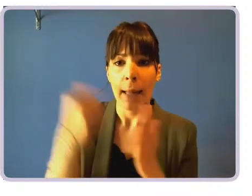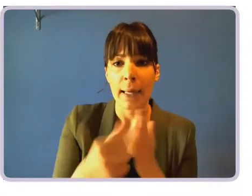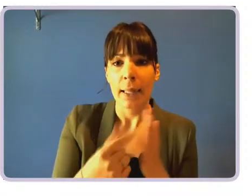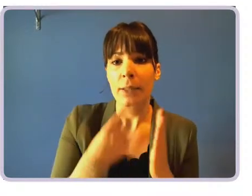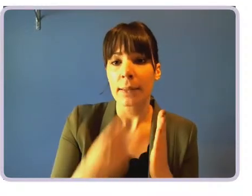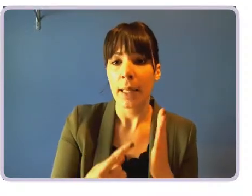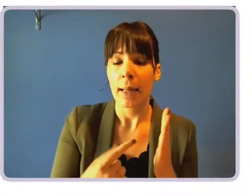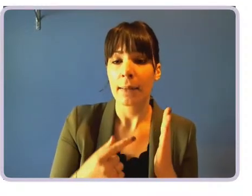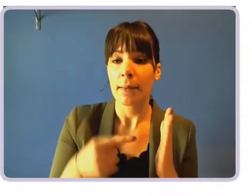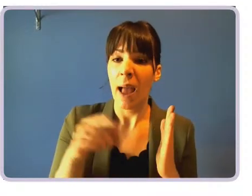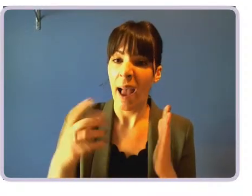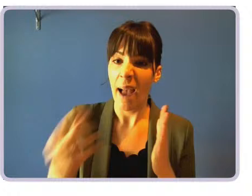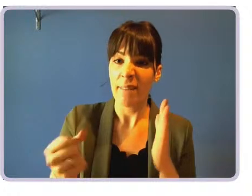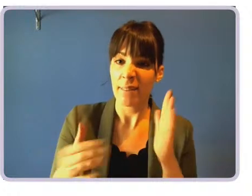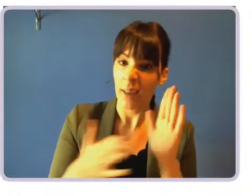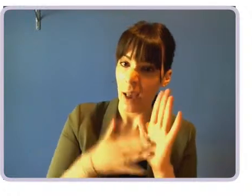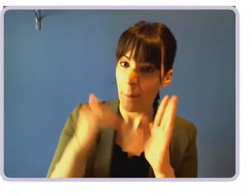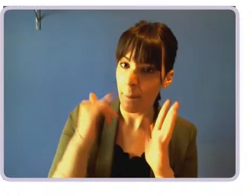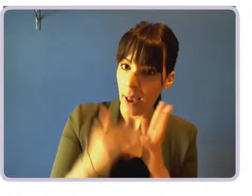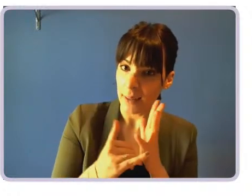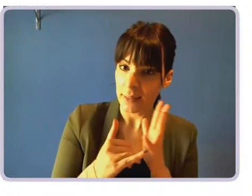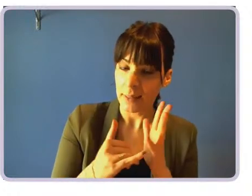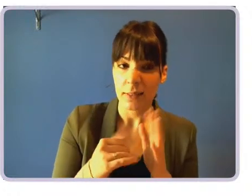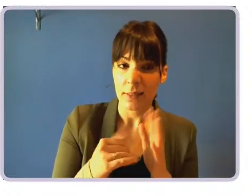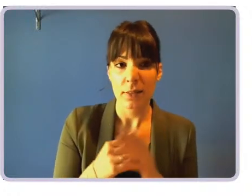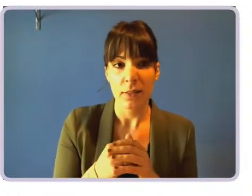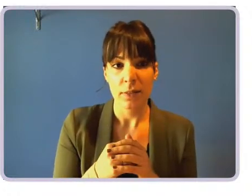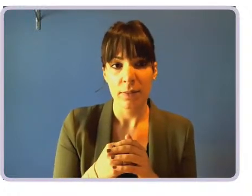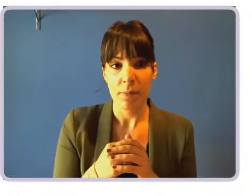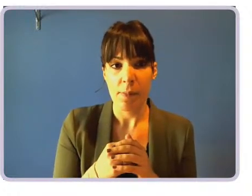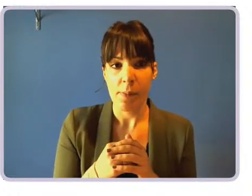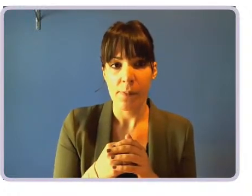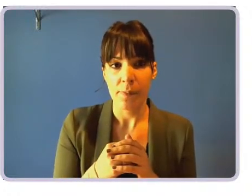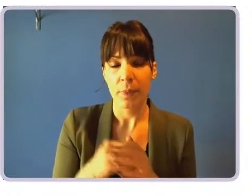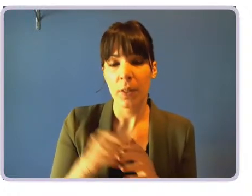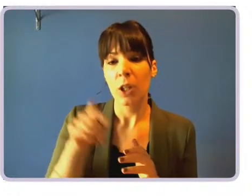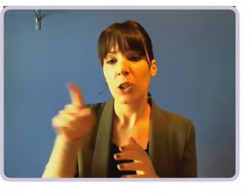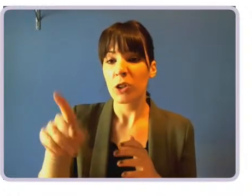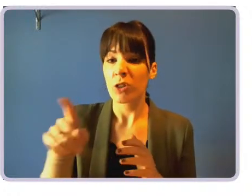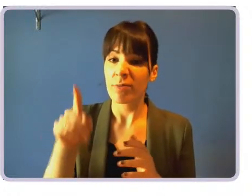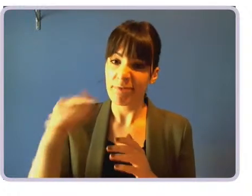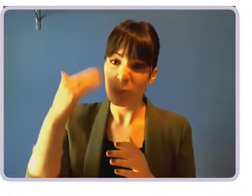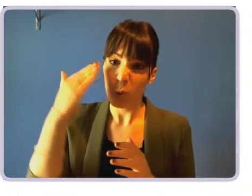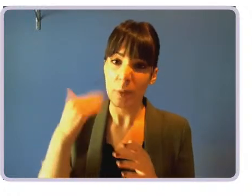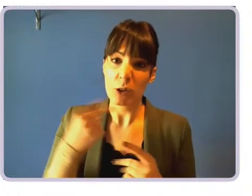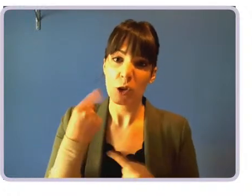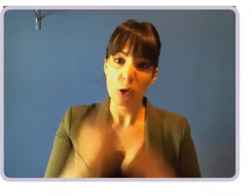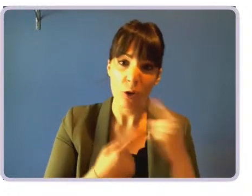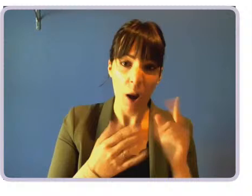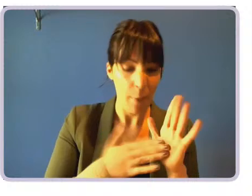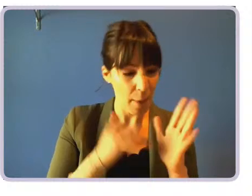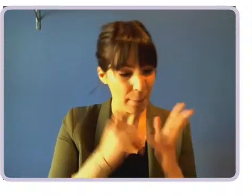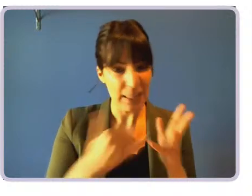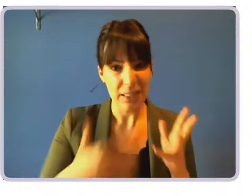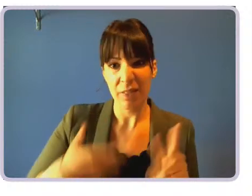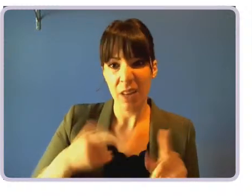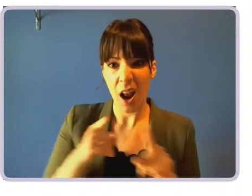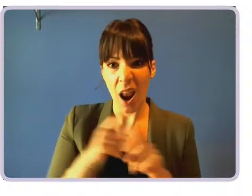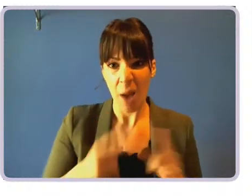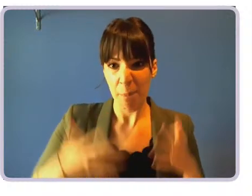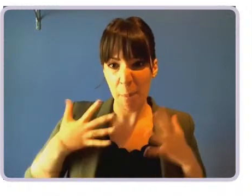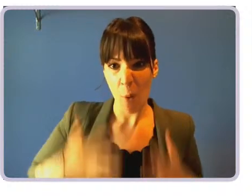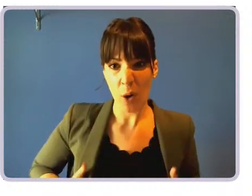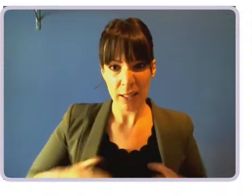to me in a later conversation as having a broken body or being broken. In the letter,